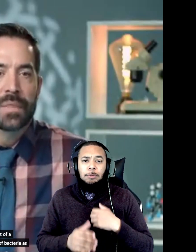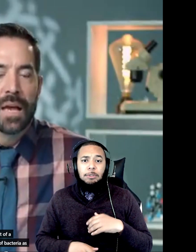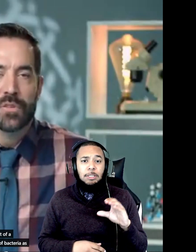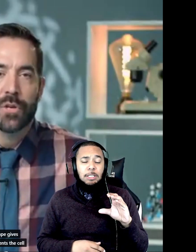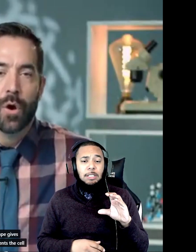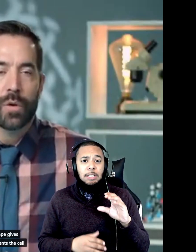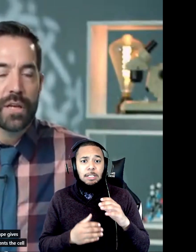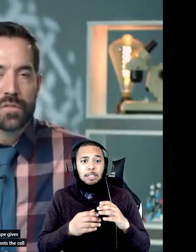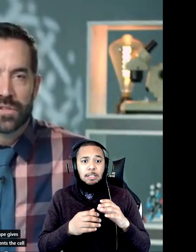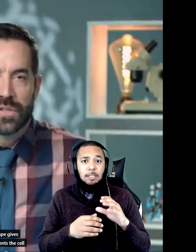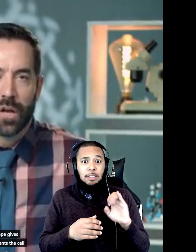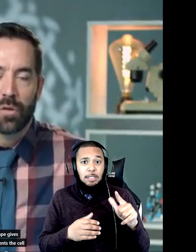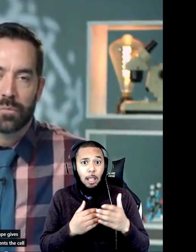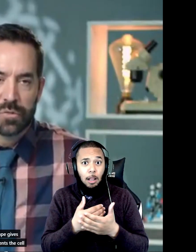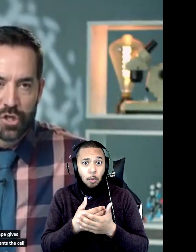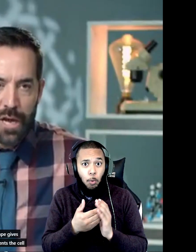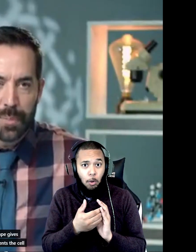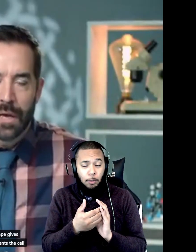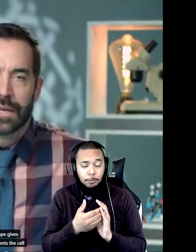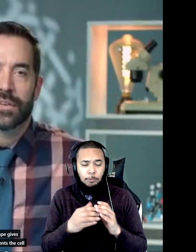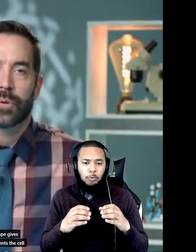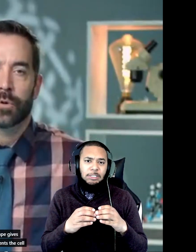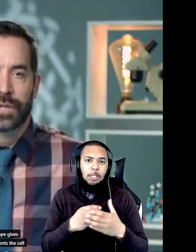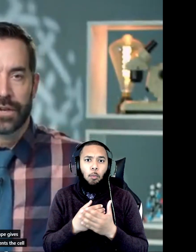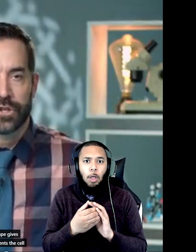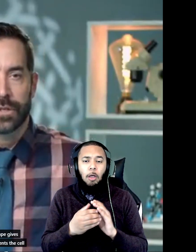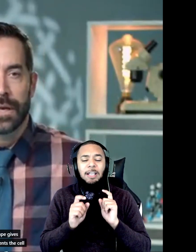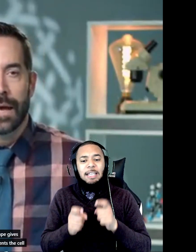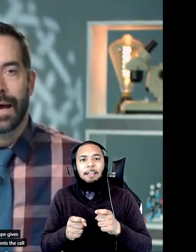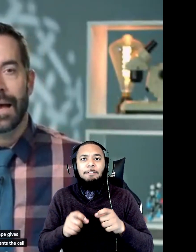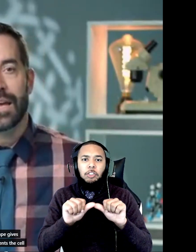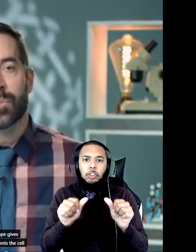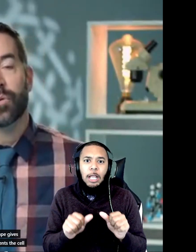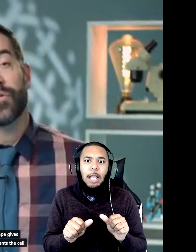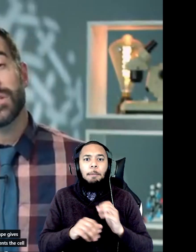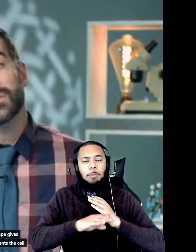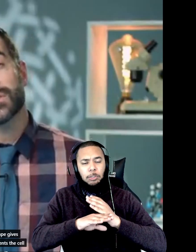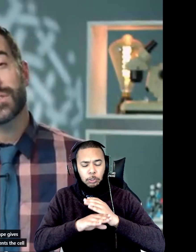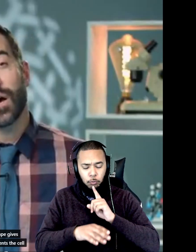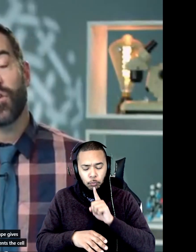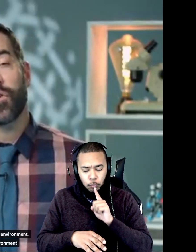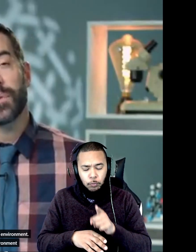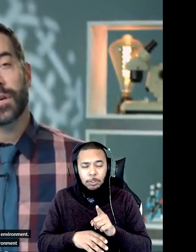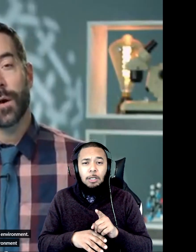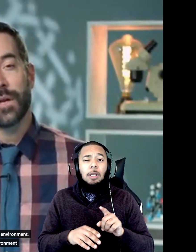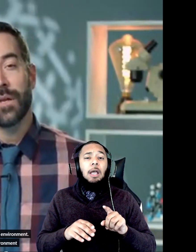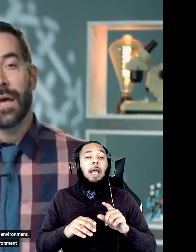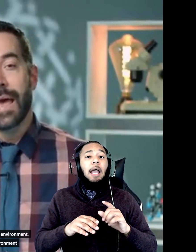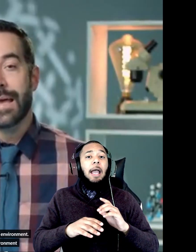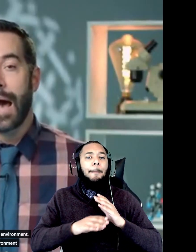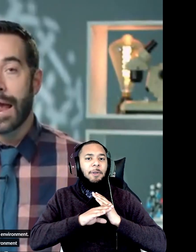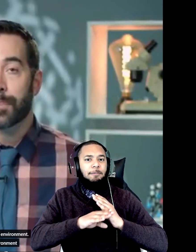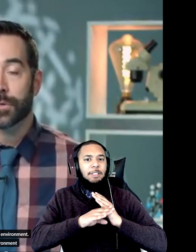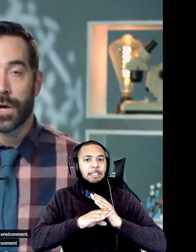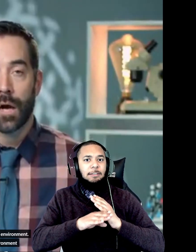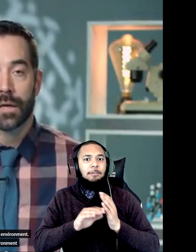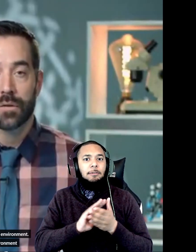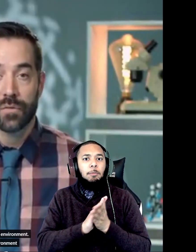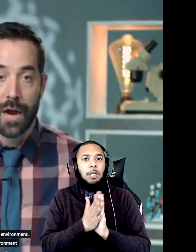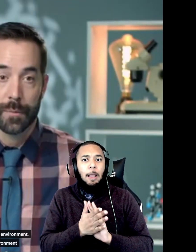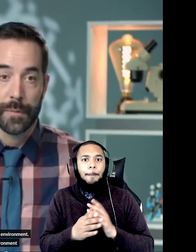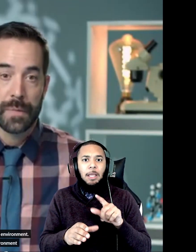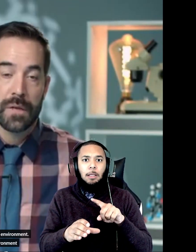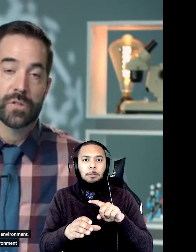bacteria, as we know, gives a cell shape, gives it protection, and it prevents the cell from becoming a